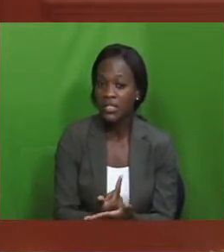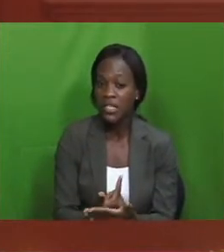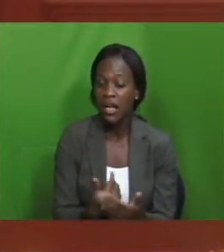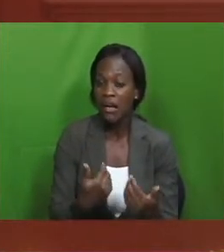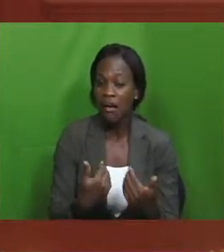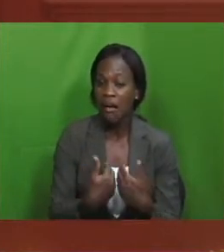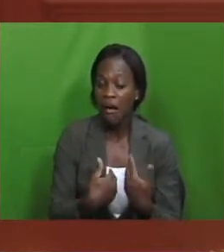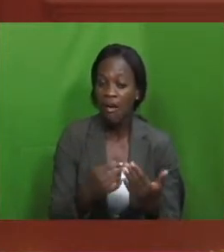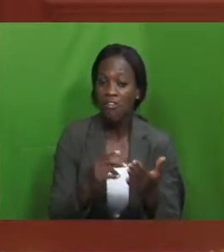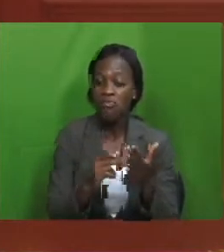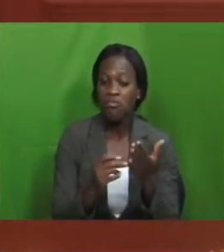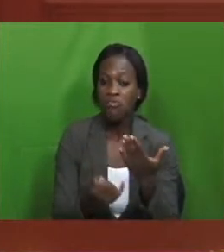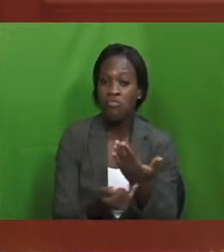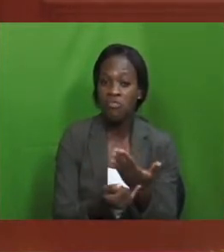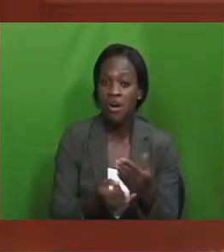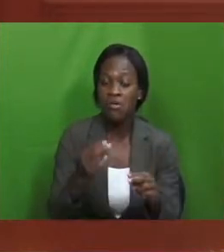Obatampa.